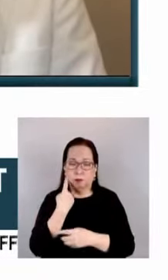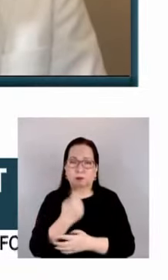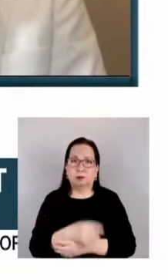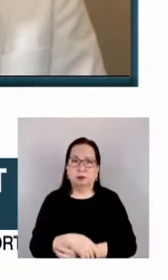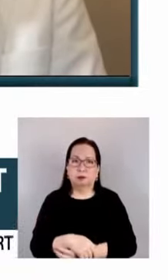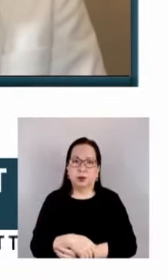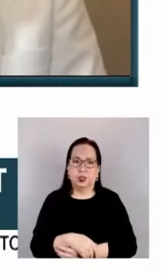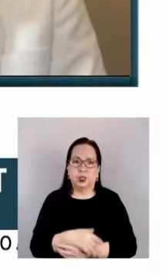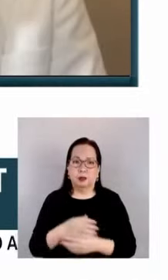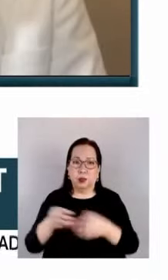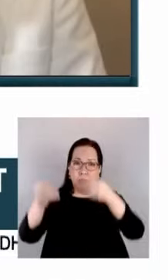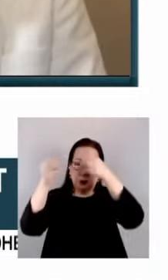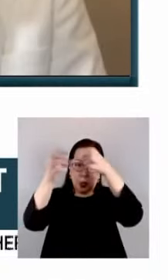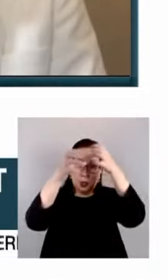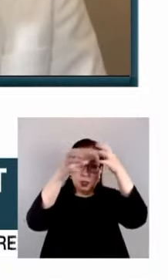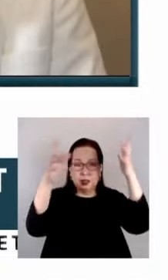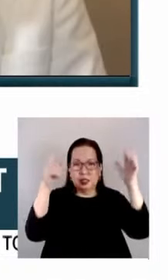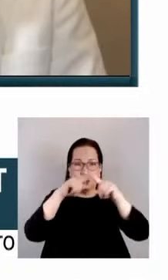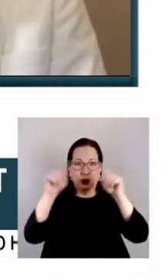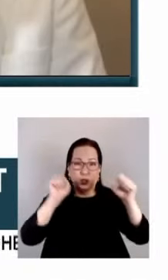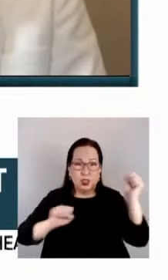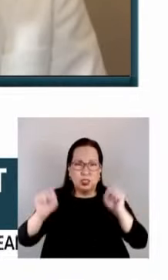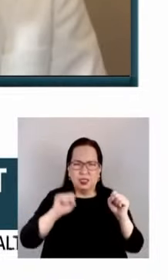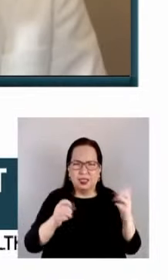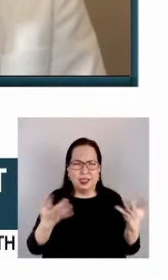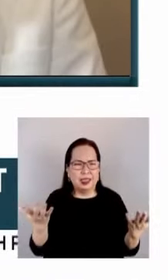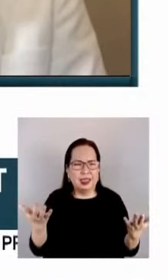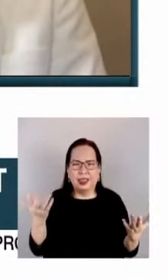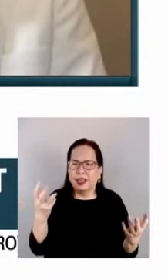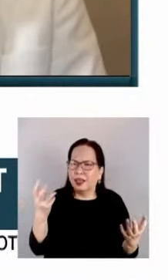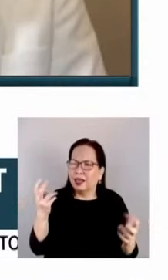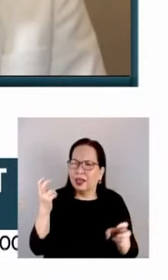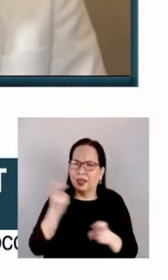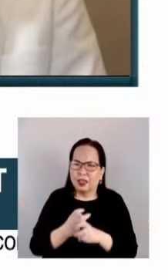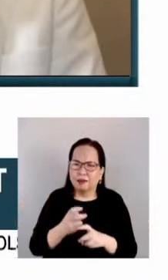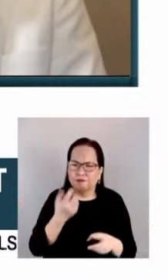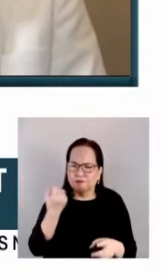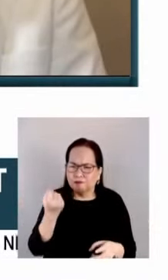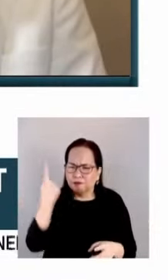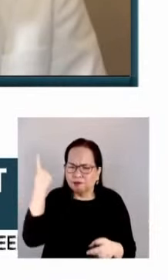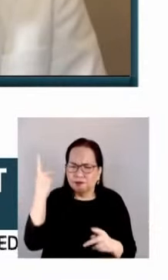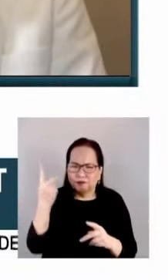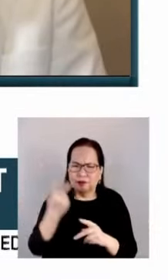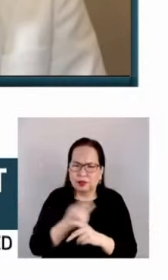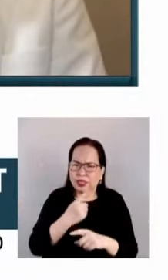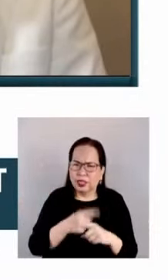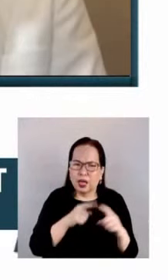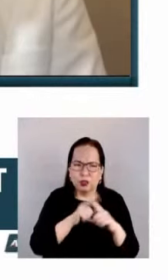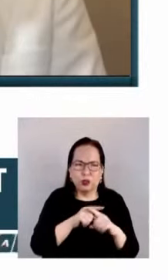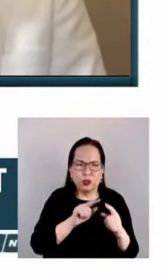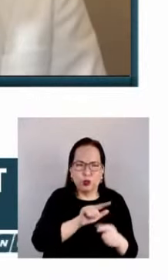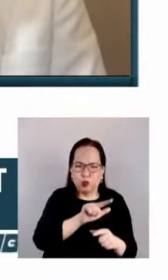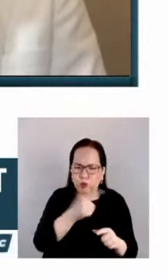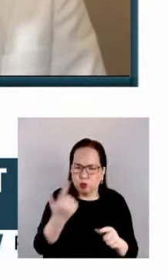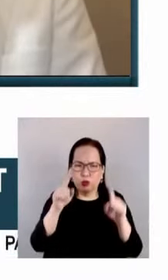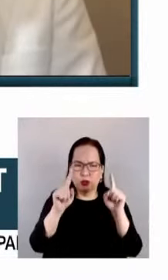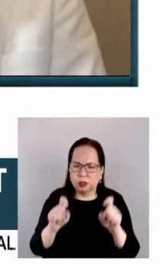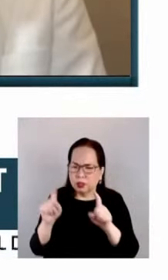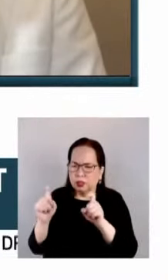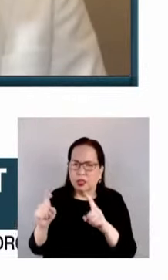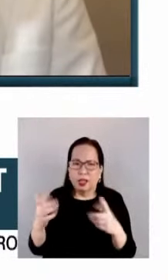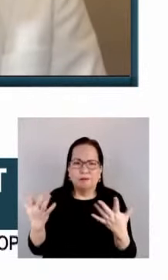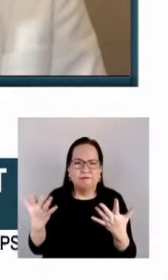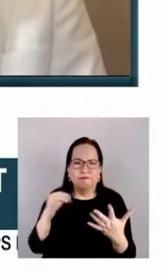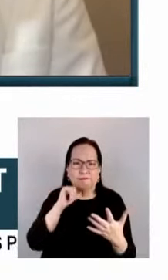experts are sort of blind now because the sequencing and the testing, that's not happening as it should be happening at this point. Does that concern